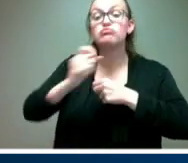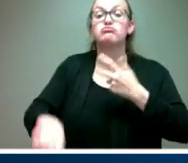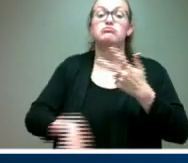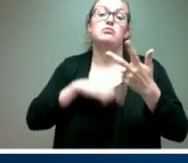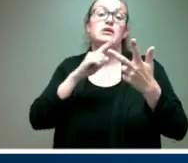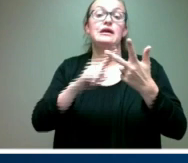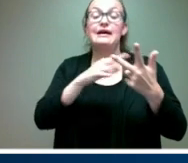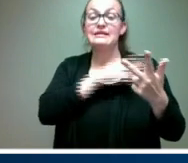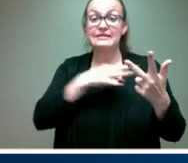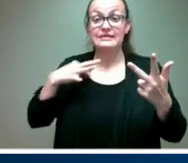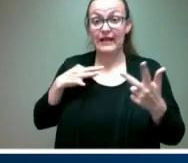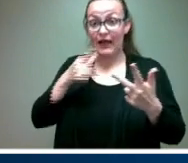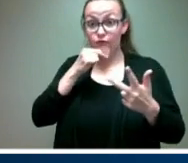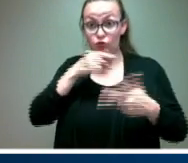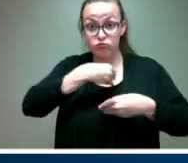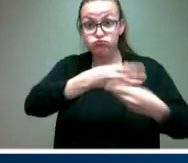in,